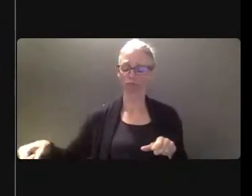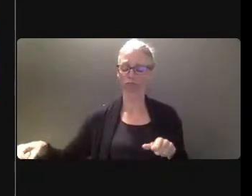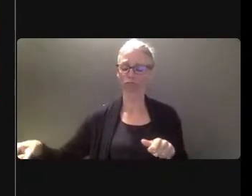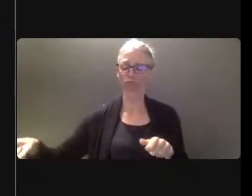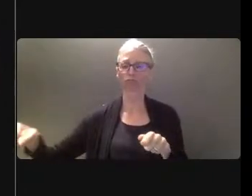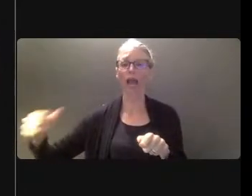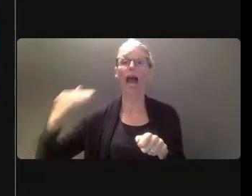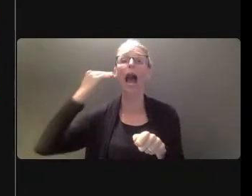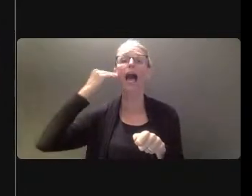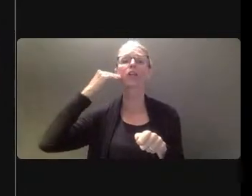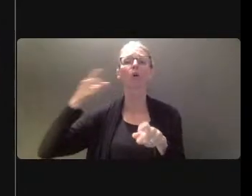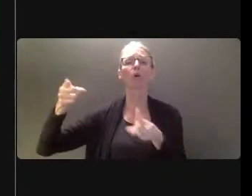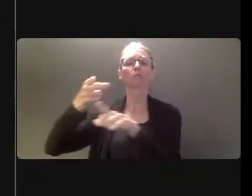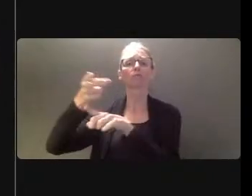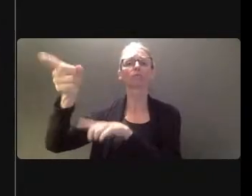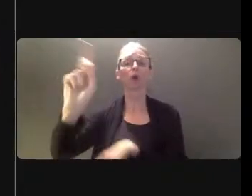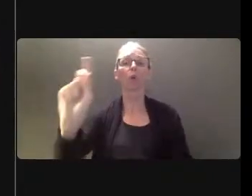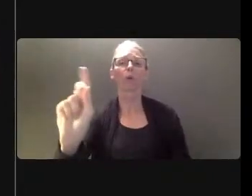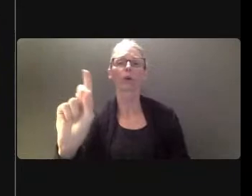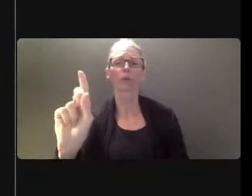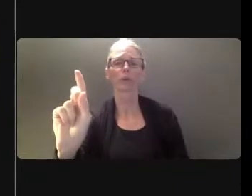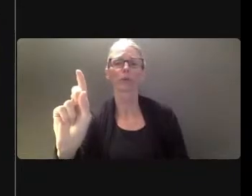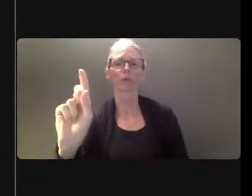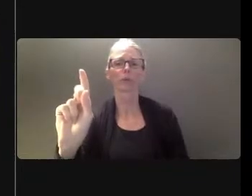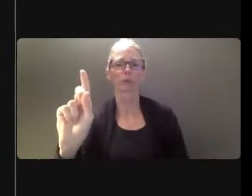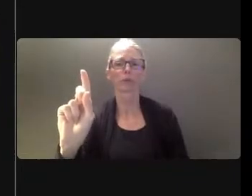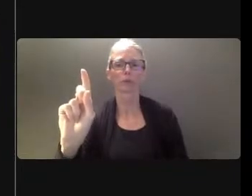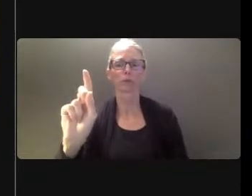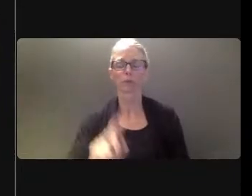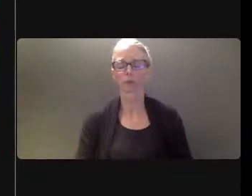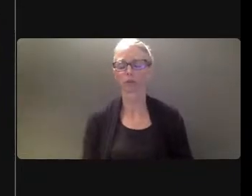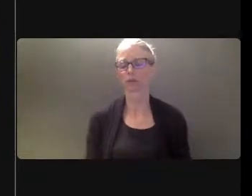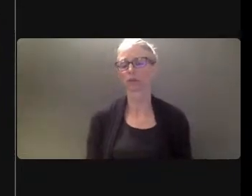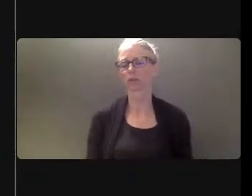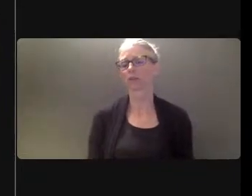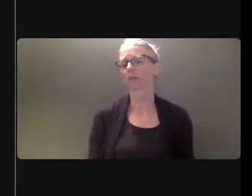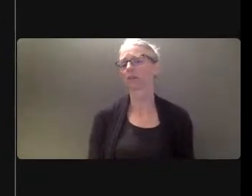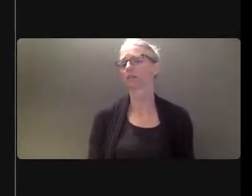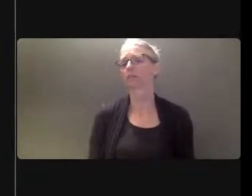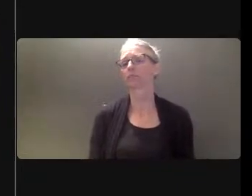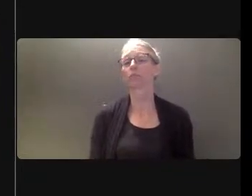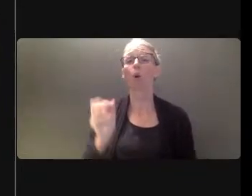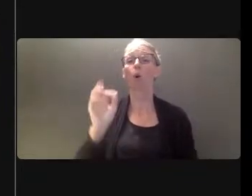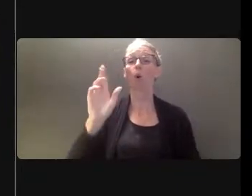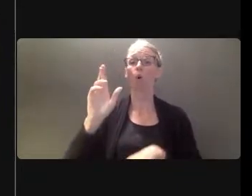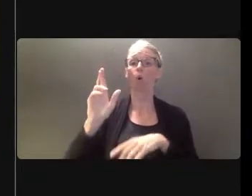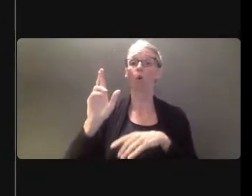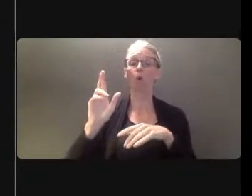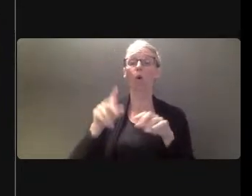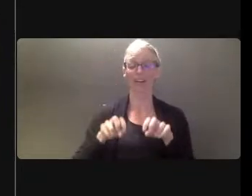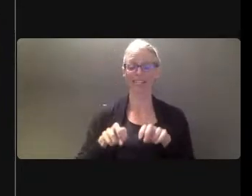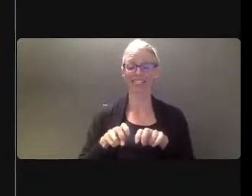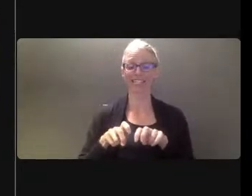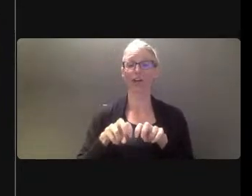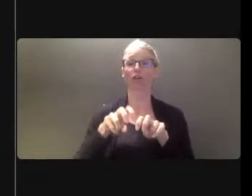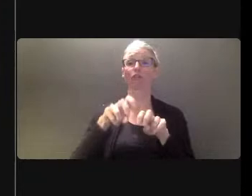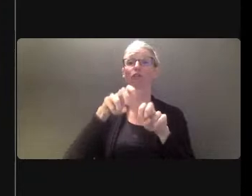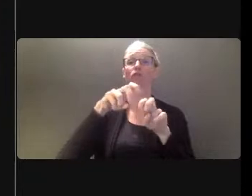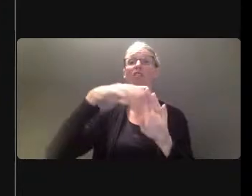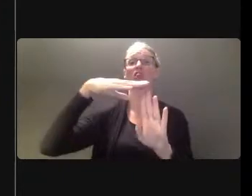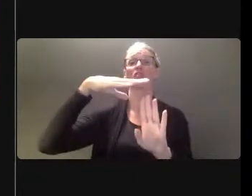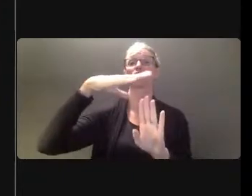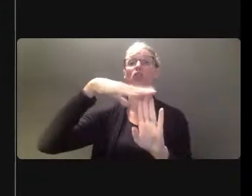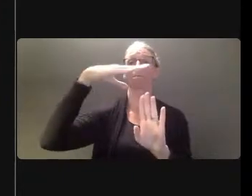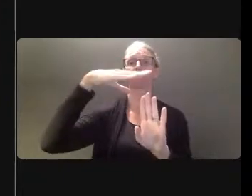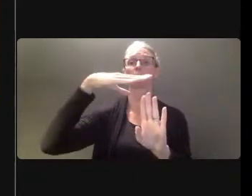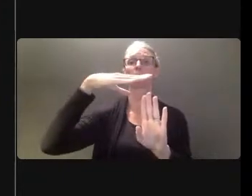the main lodge and things like that. So, or tactile strips at the top of stairs, so that that's coming